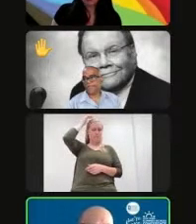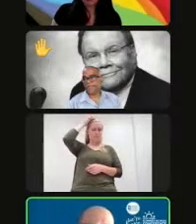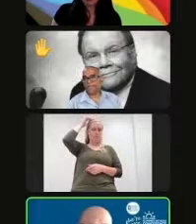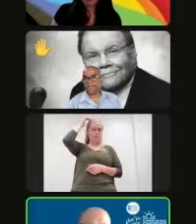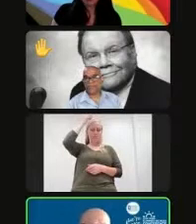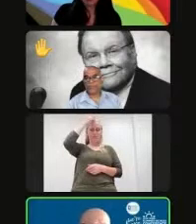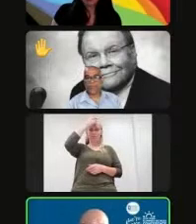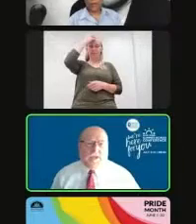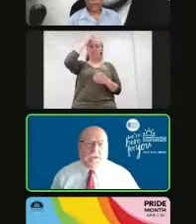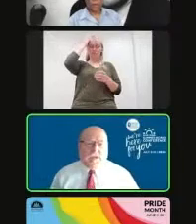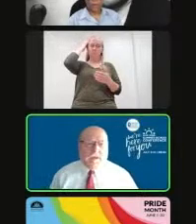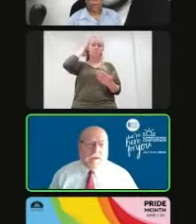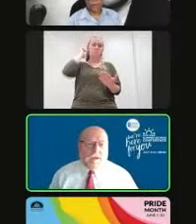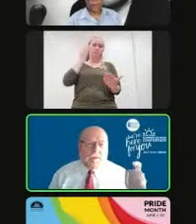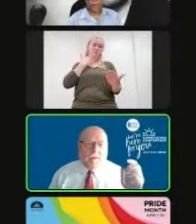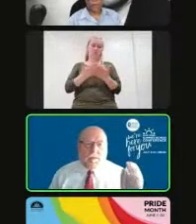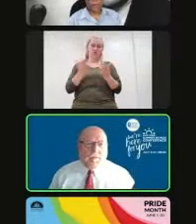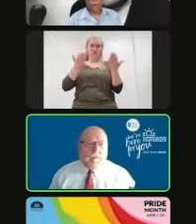Great, good suggestion.